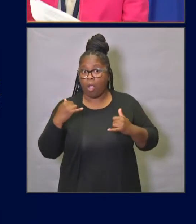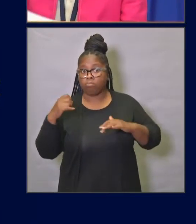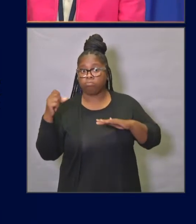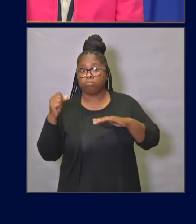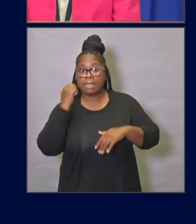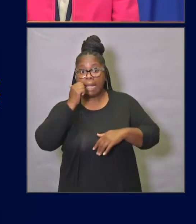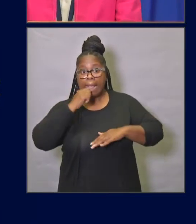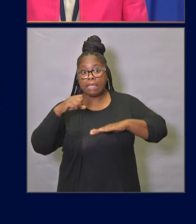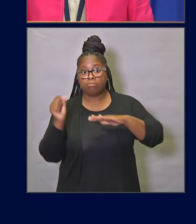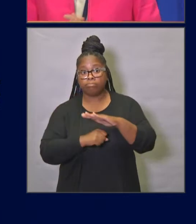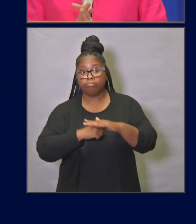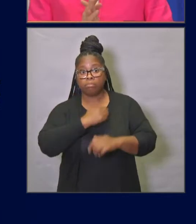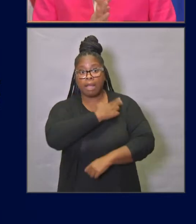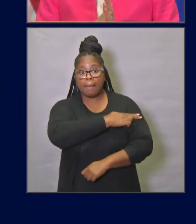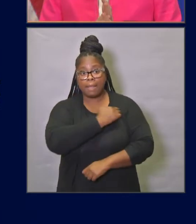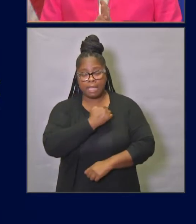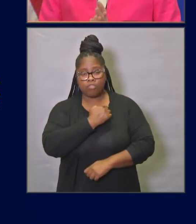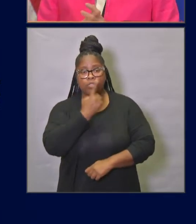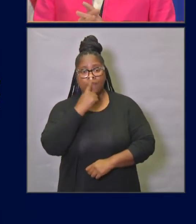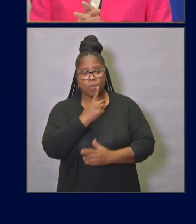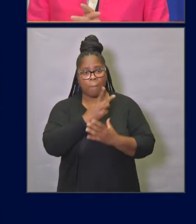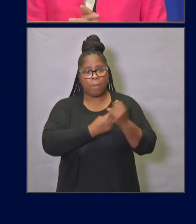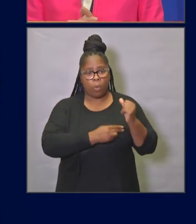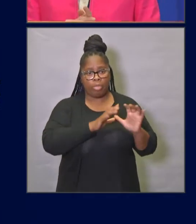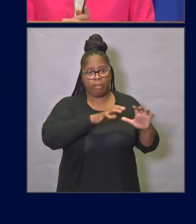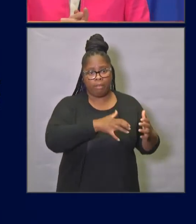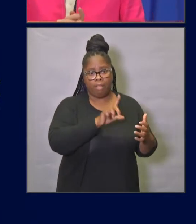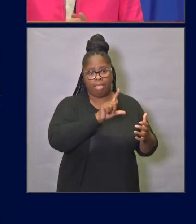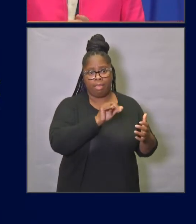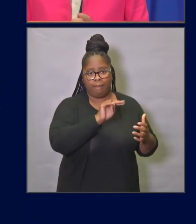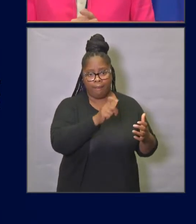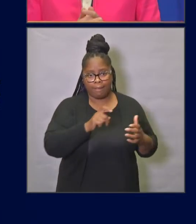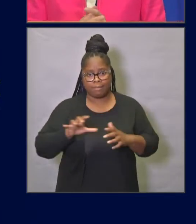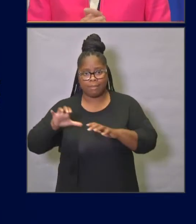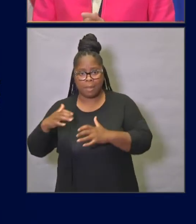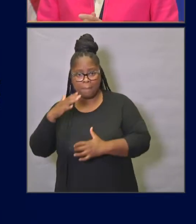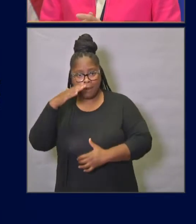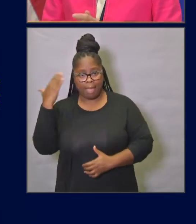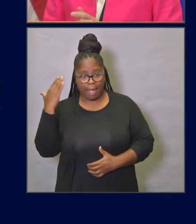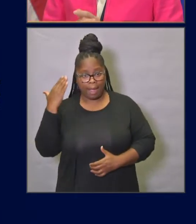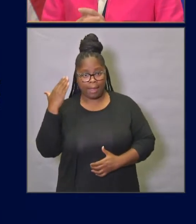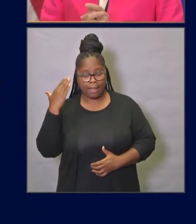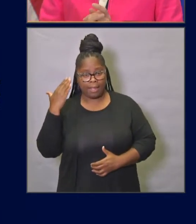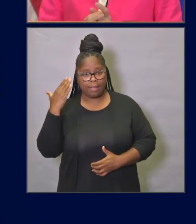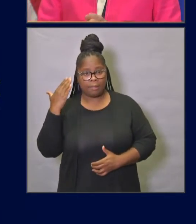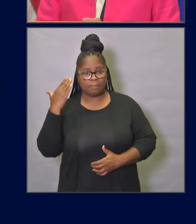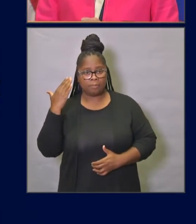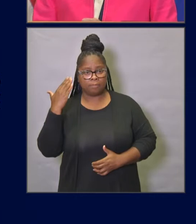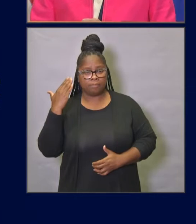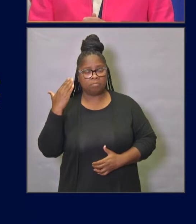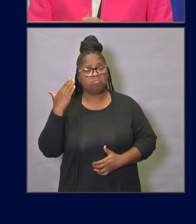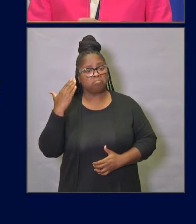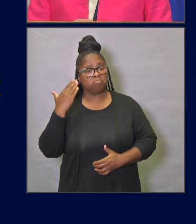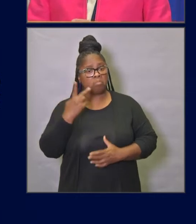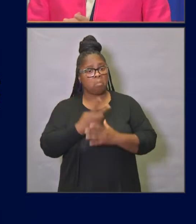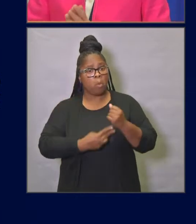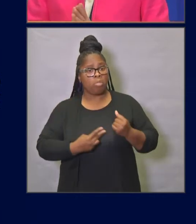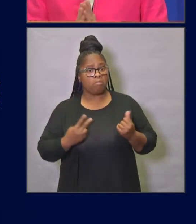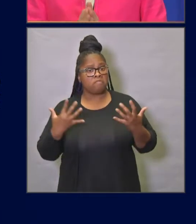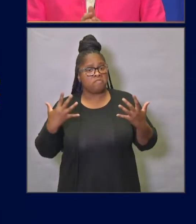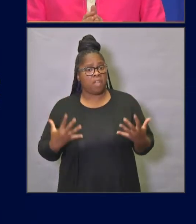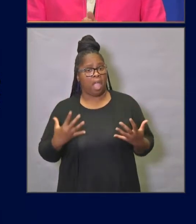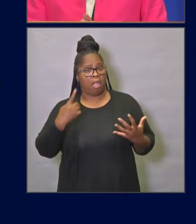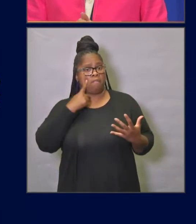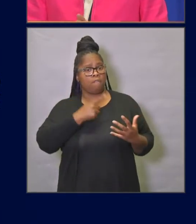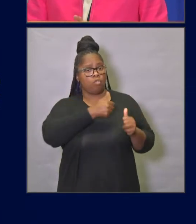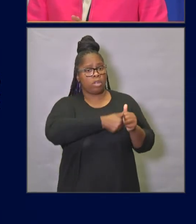daily hospitalizations among both Latinx and black residents were at 5 per 100,000 people, while